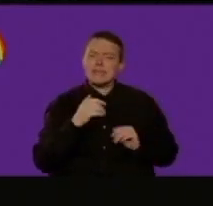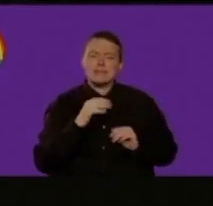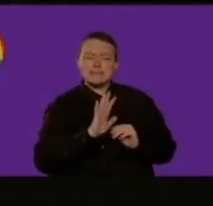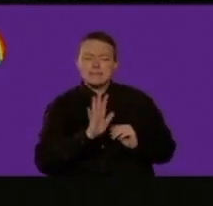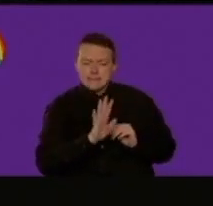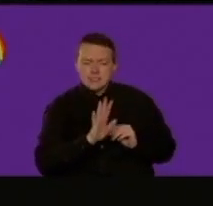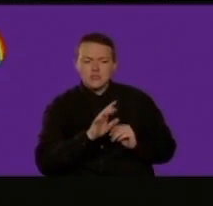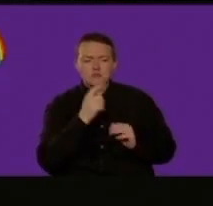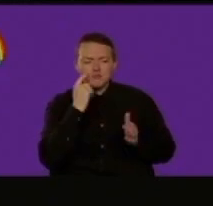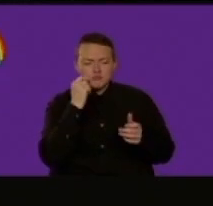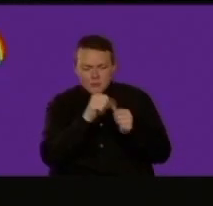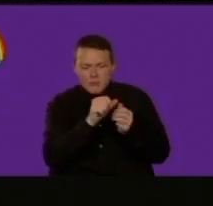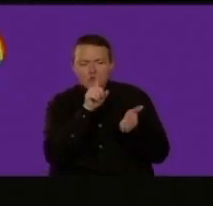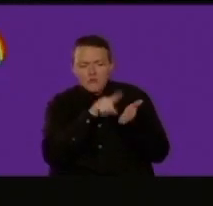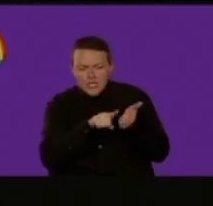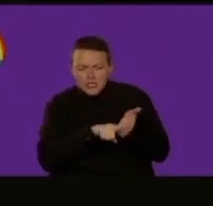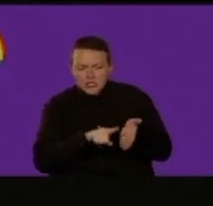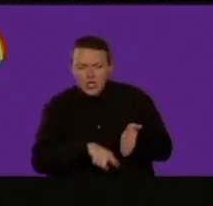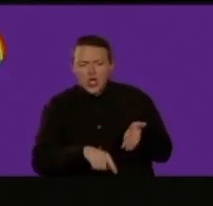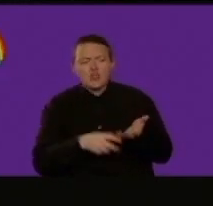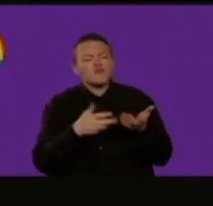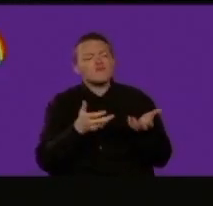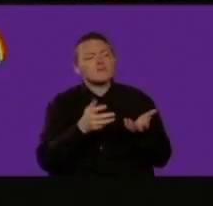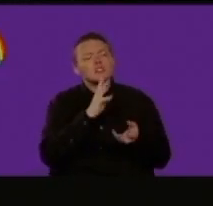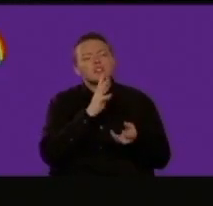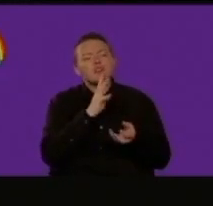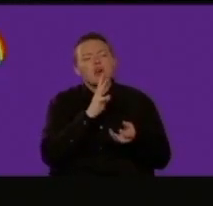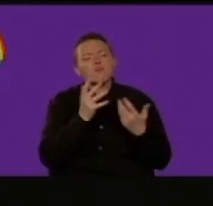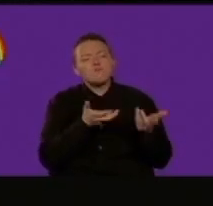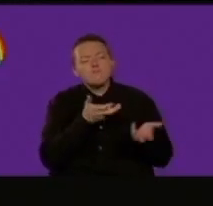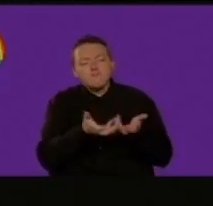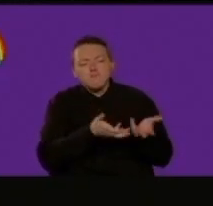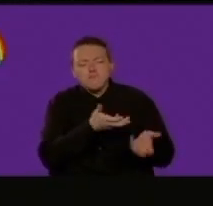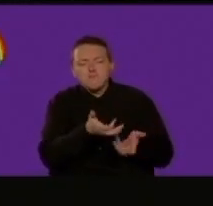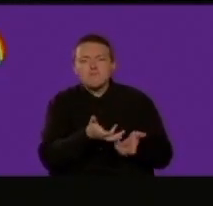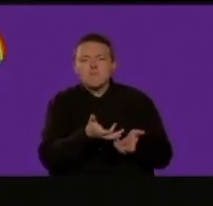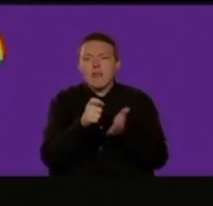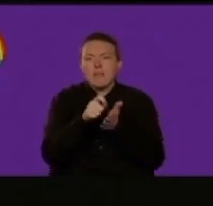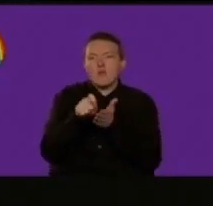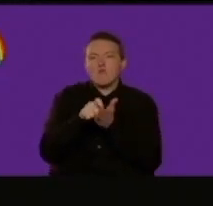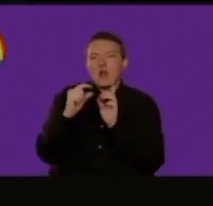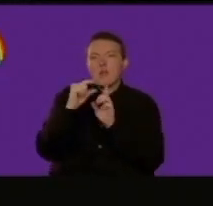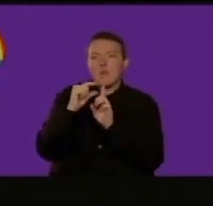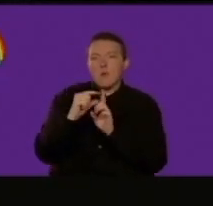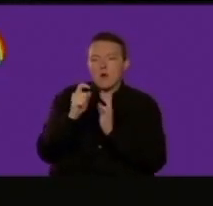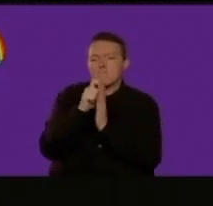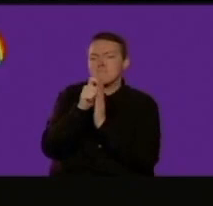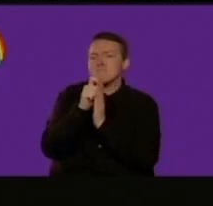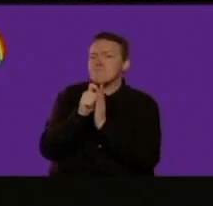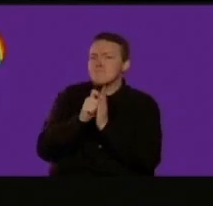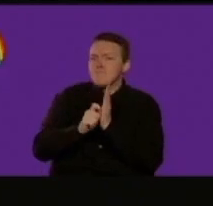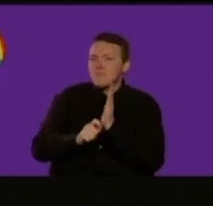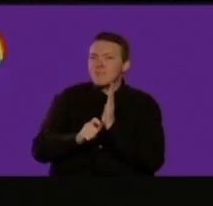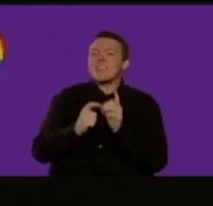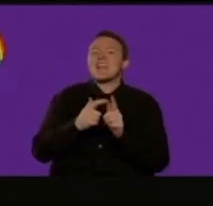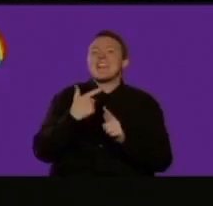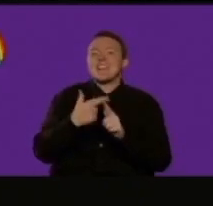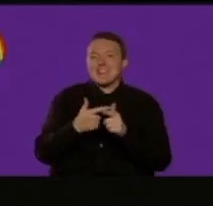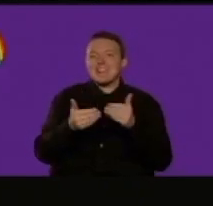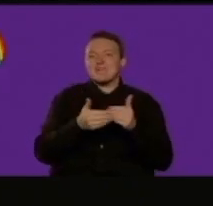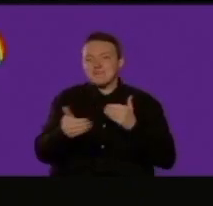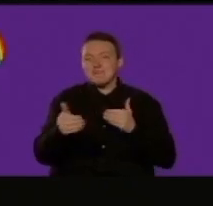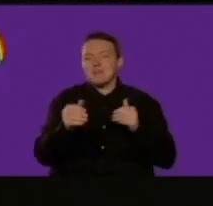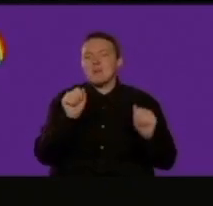with, where they can really show their personality. And I believe that the example that I have